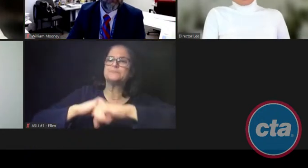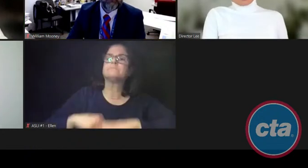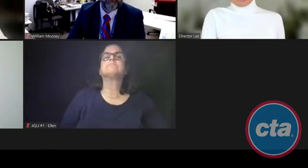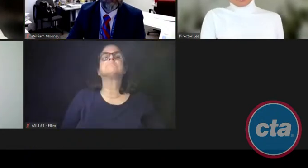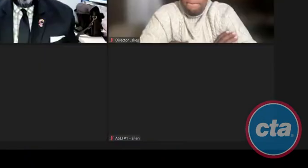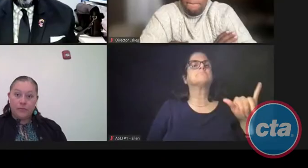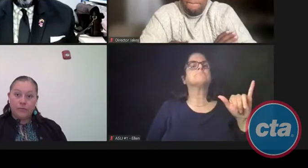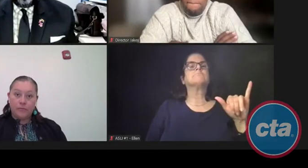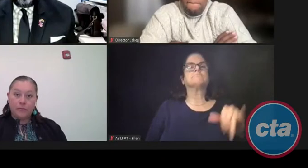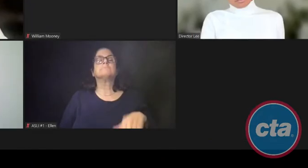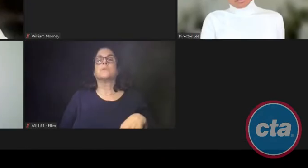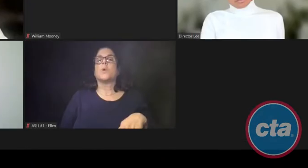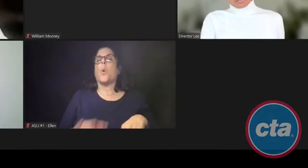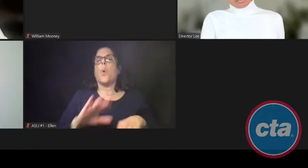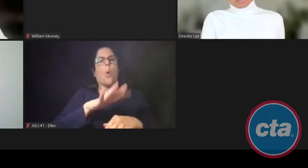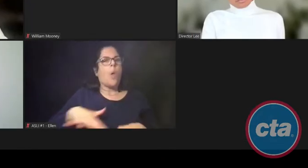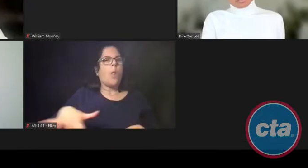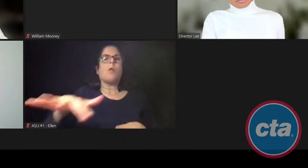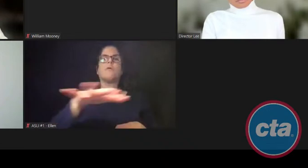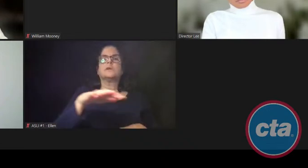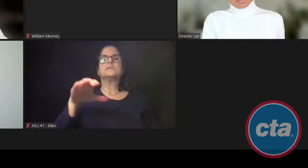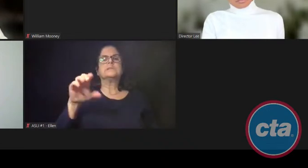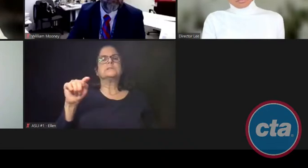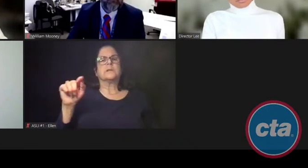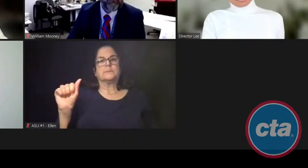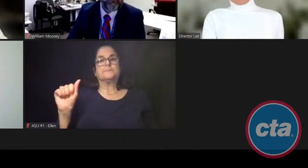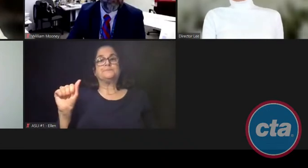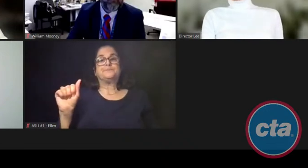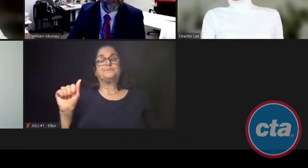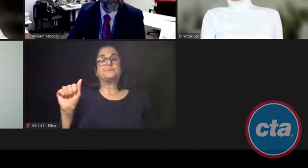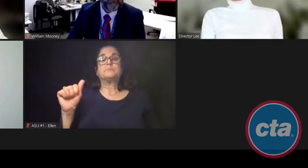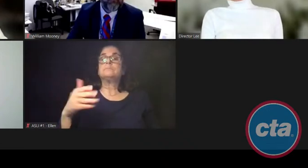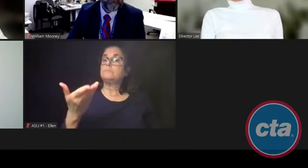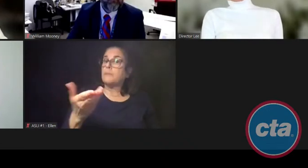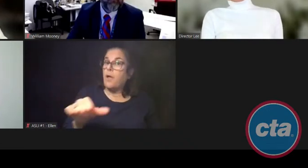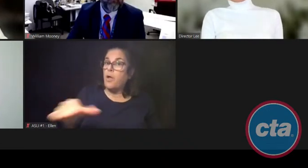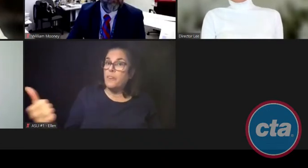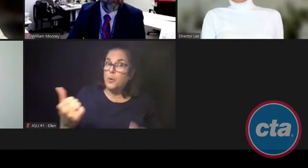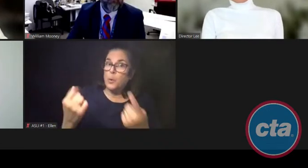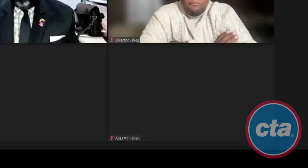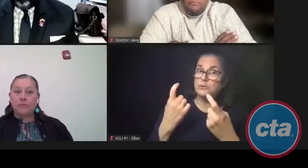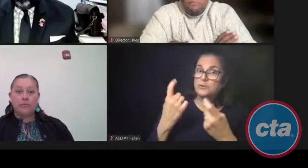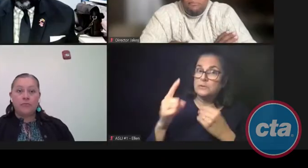Okay. Well, it's authority-wide, Chairman. Any other questions on this item?